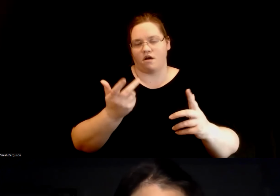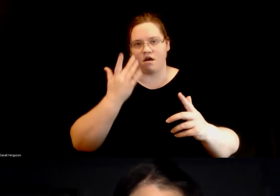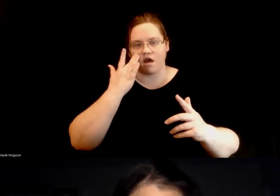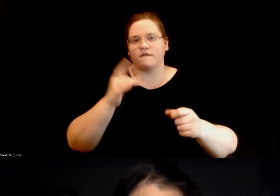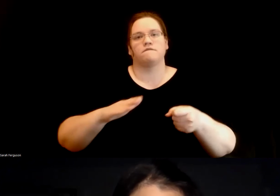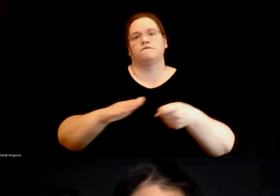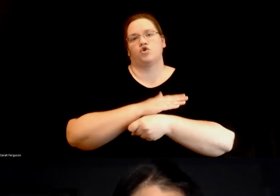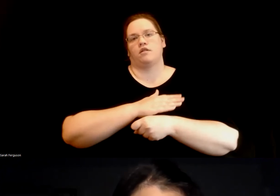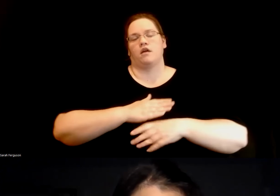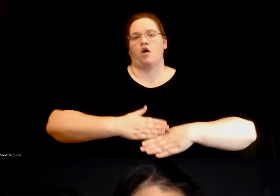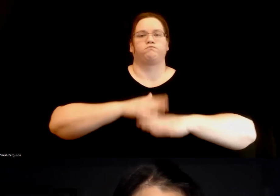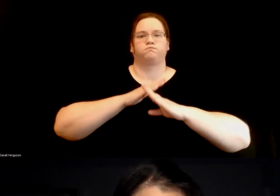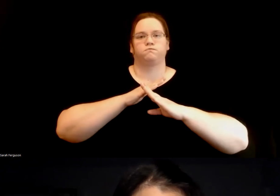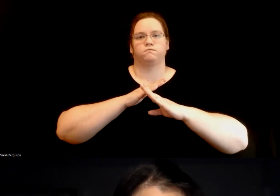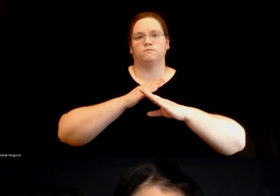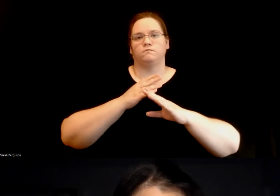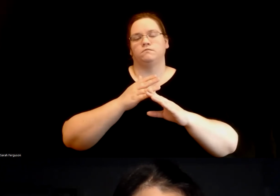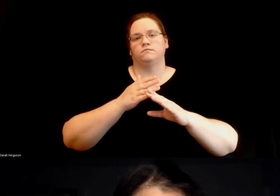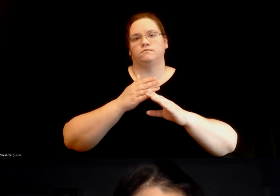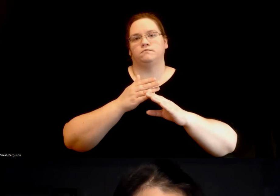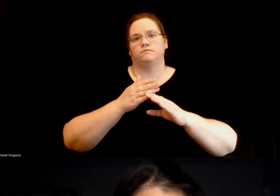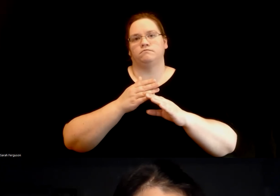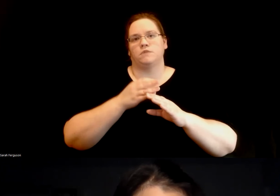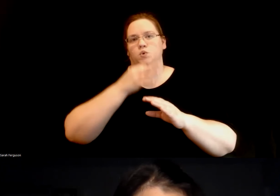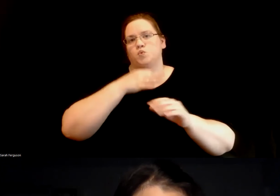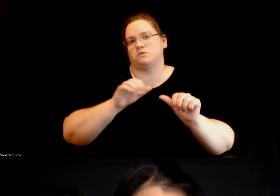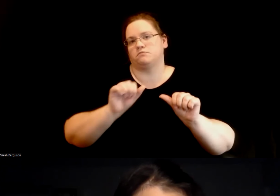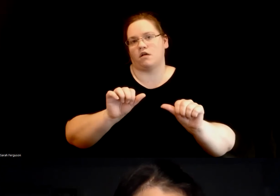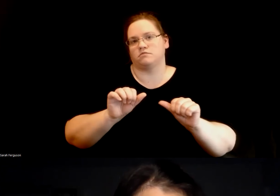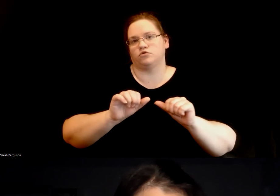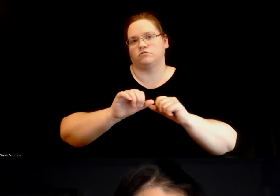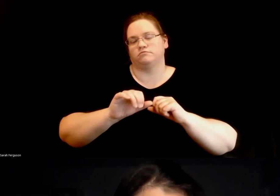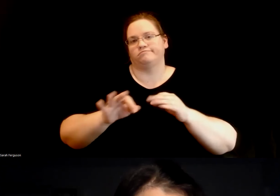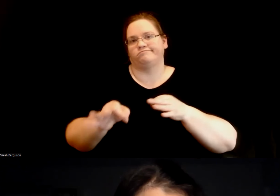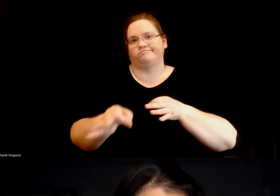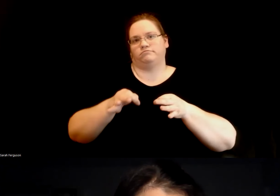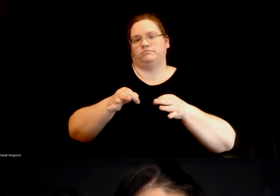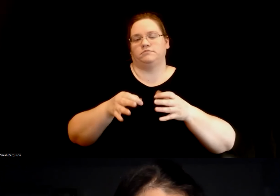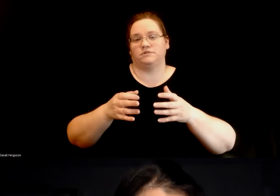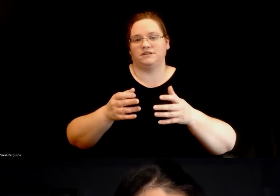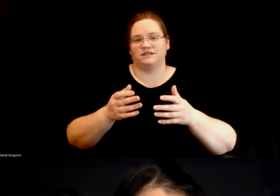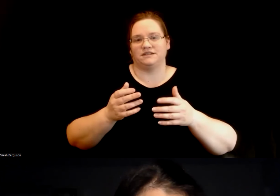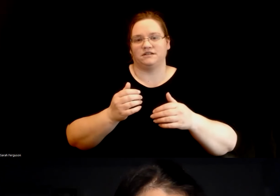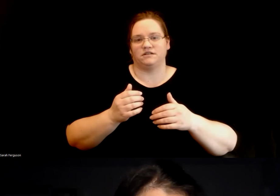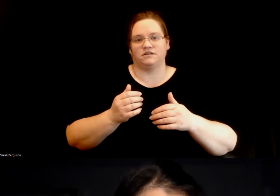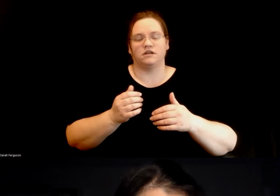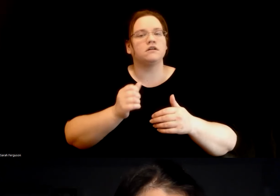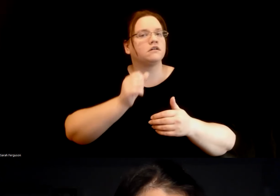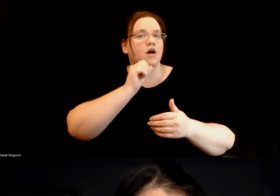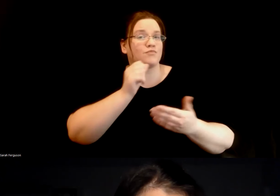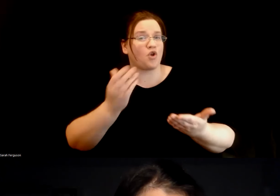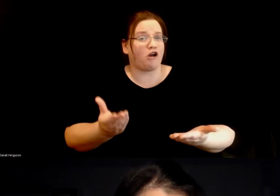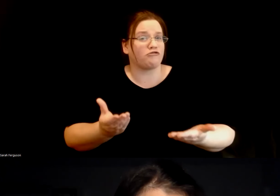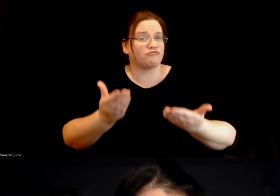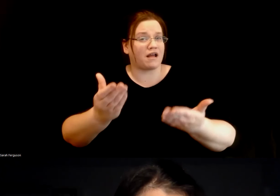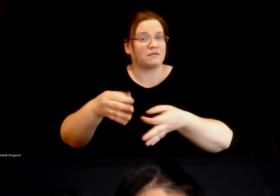fully vaccinated, as soon as possible. I am not really recommending that people delay